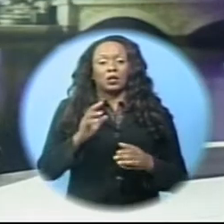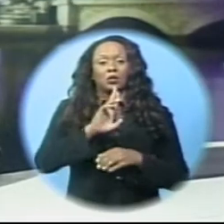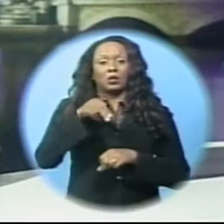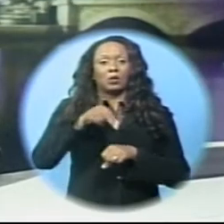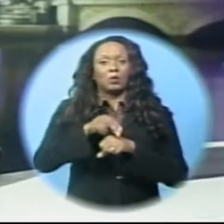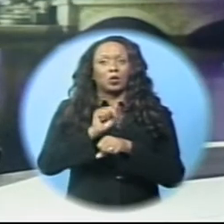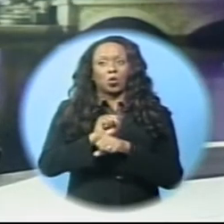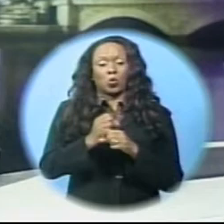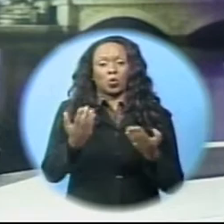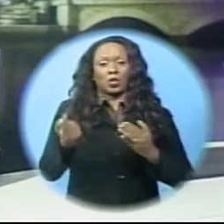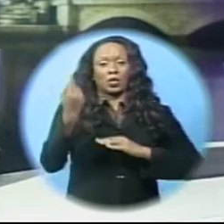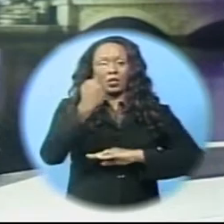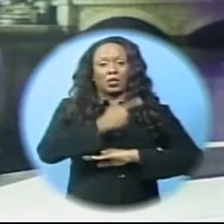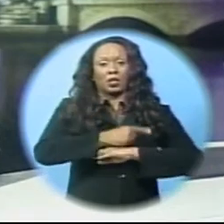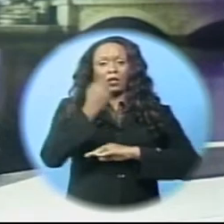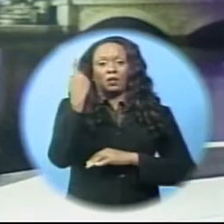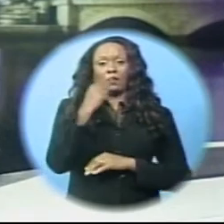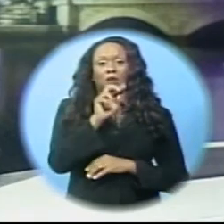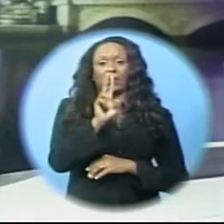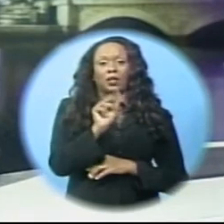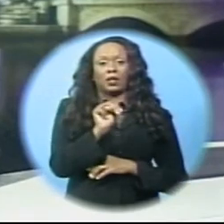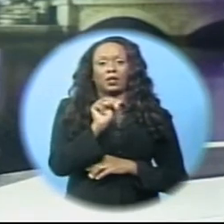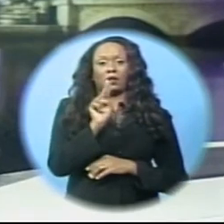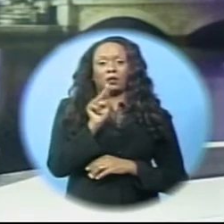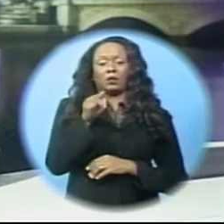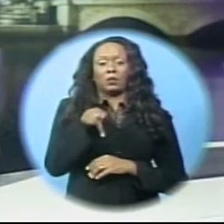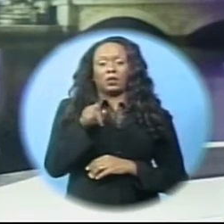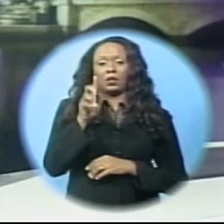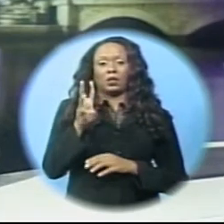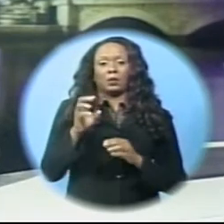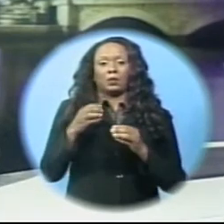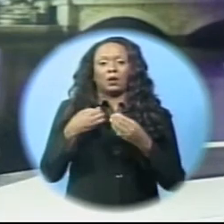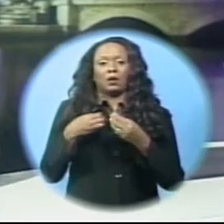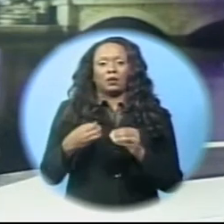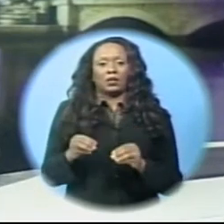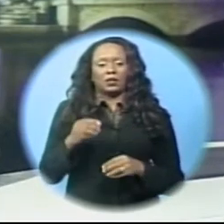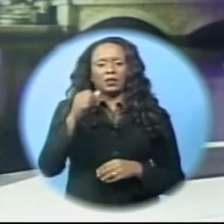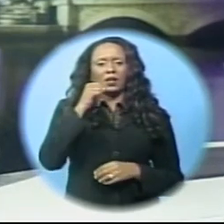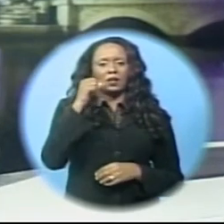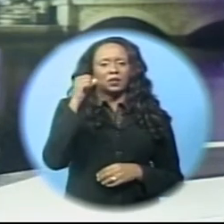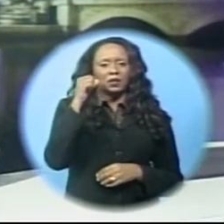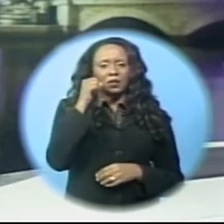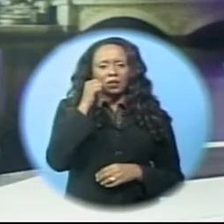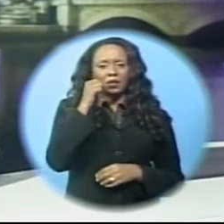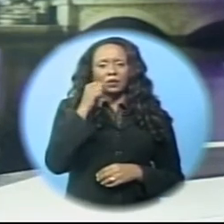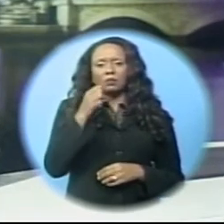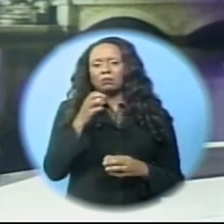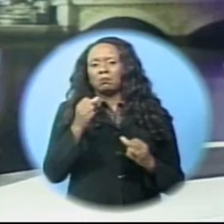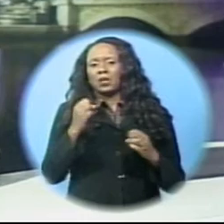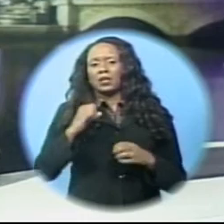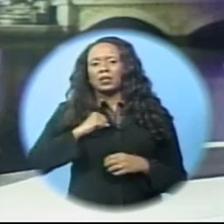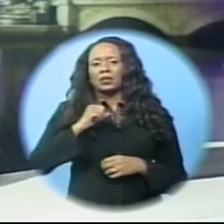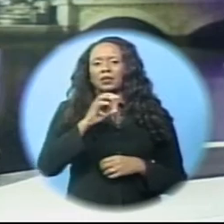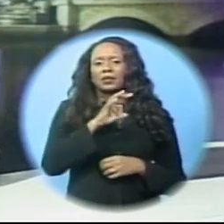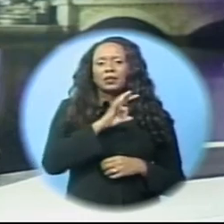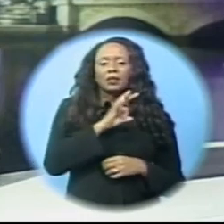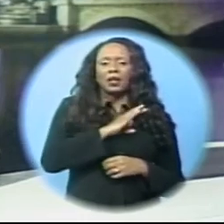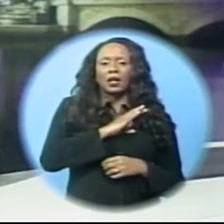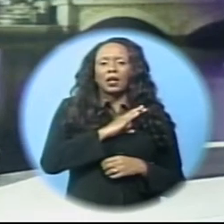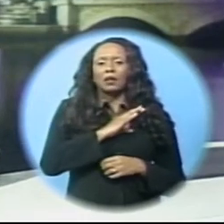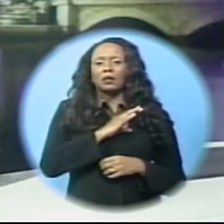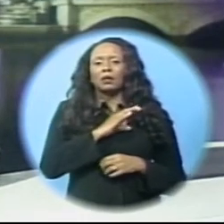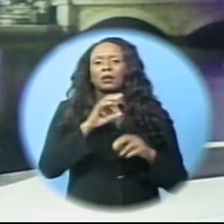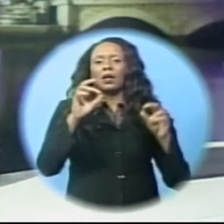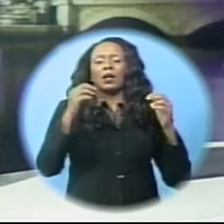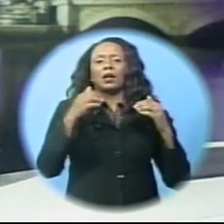Normalcy returned to the Dalkeith St. Michael offices of the National Union of Public Workers today, following yesterday's apparent sick-out by several staff